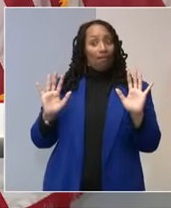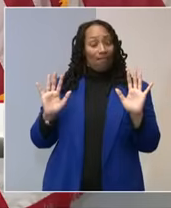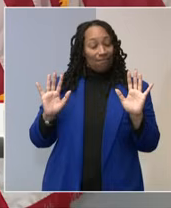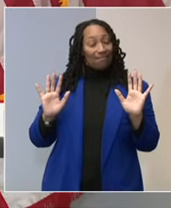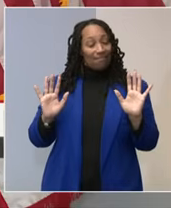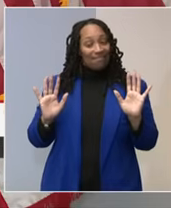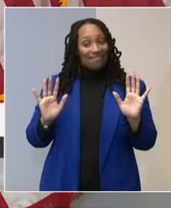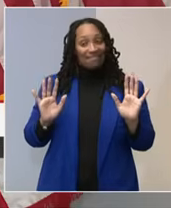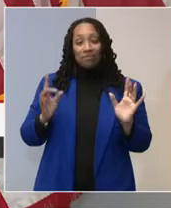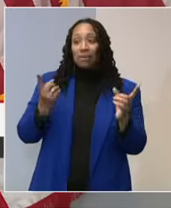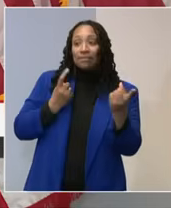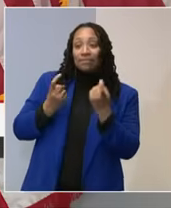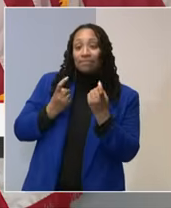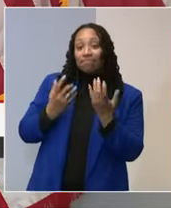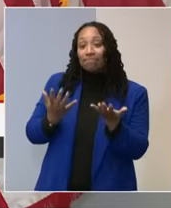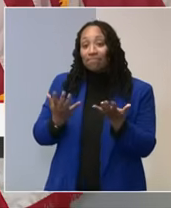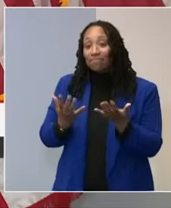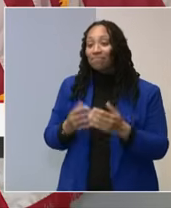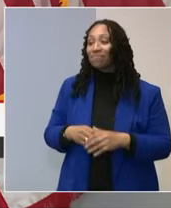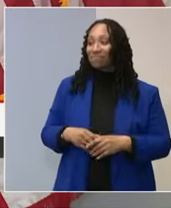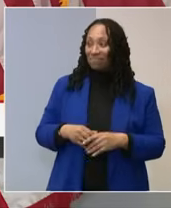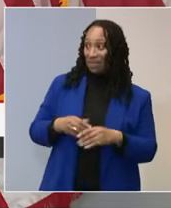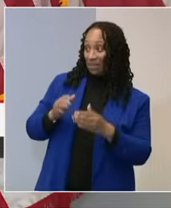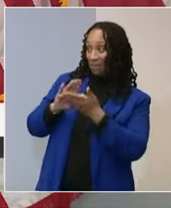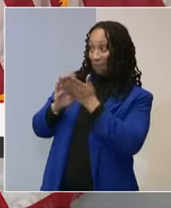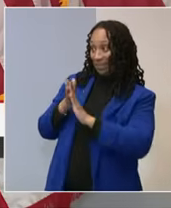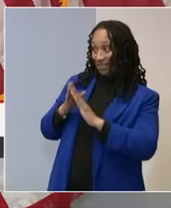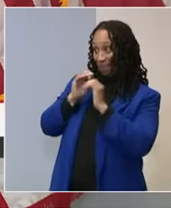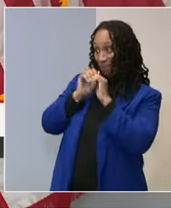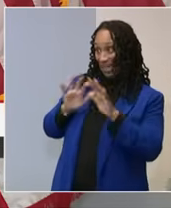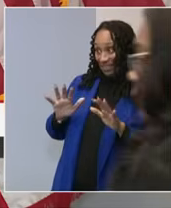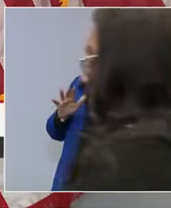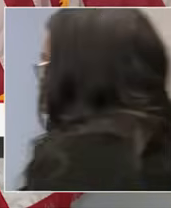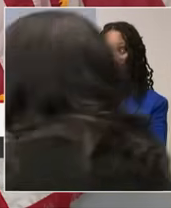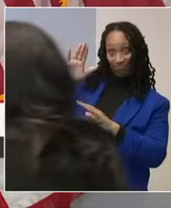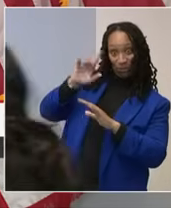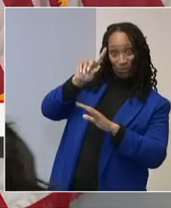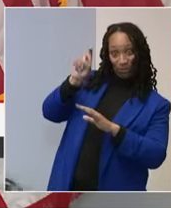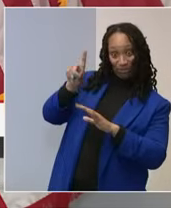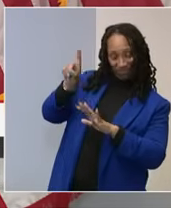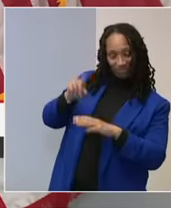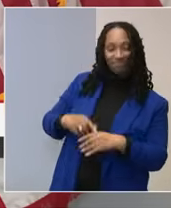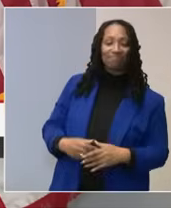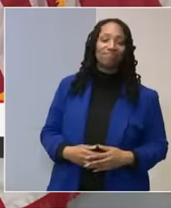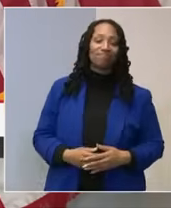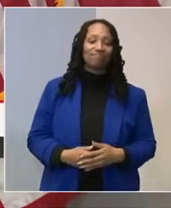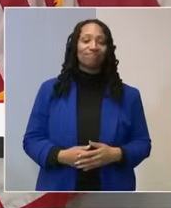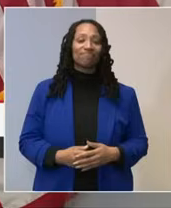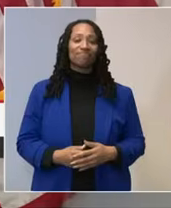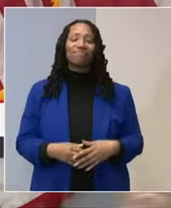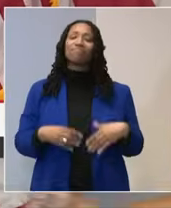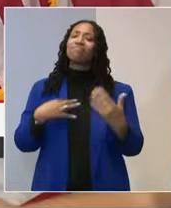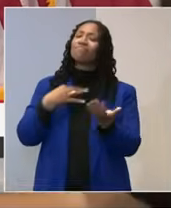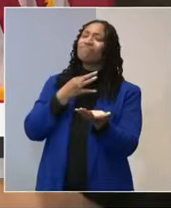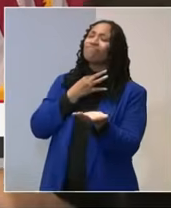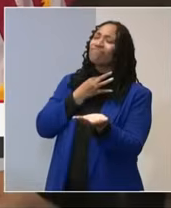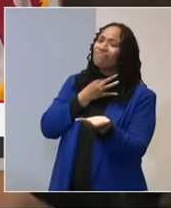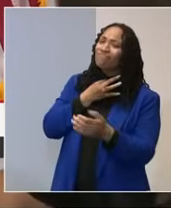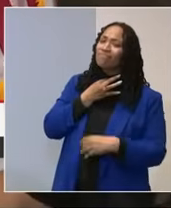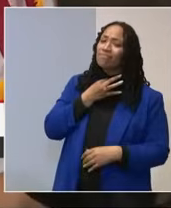Peace and blessings, Madam Mayor. Thank you. My question for you is, what does getting to the finish line consist